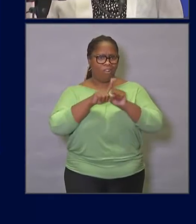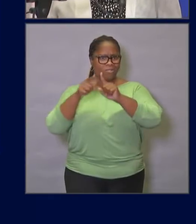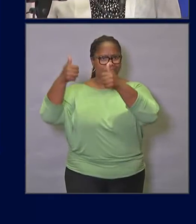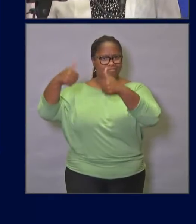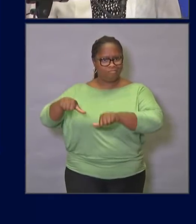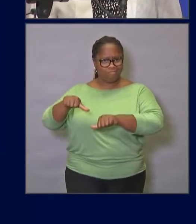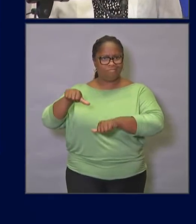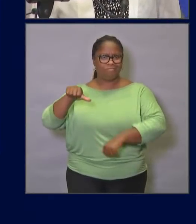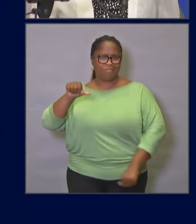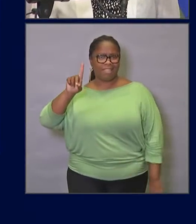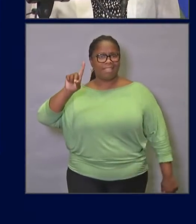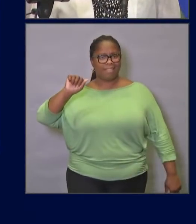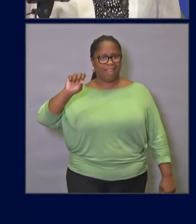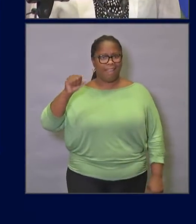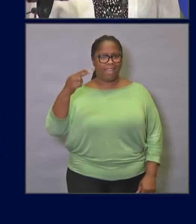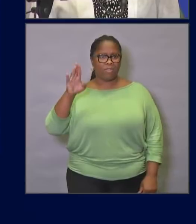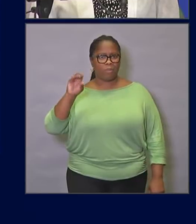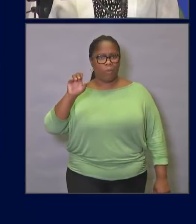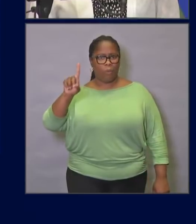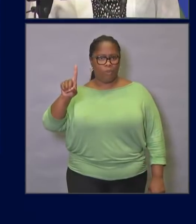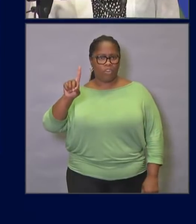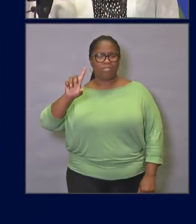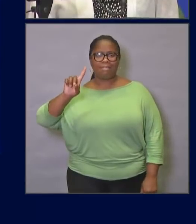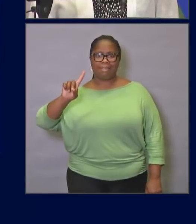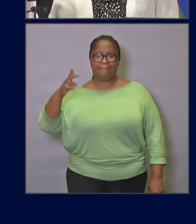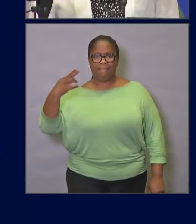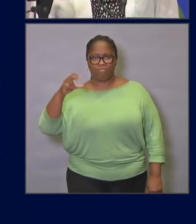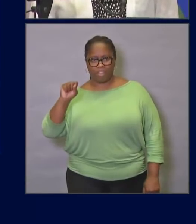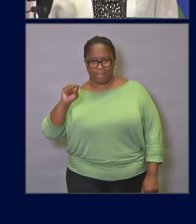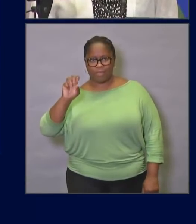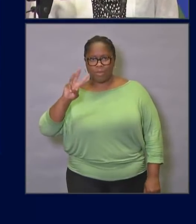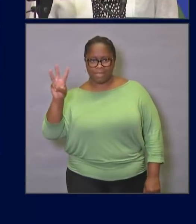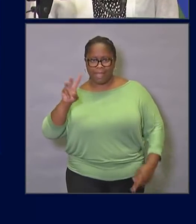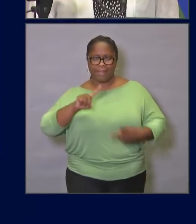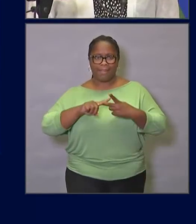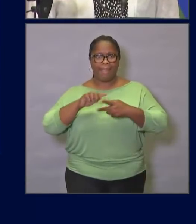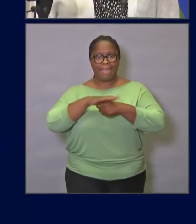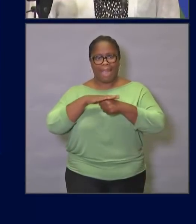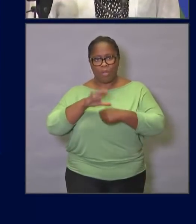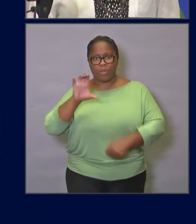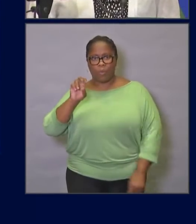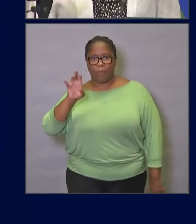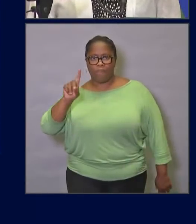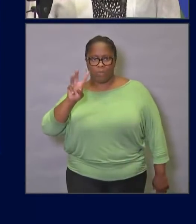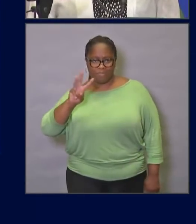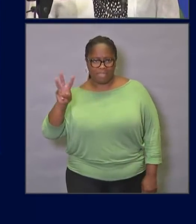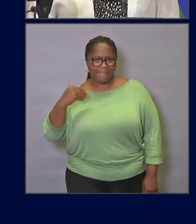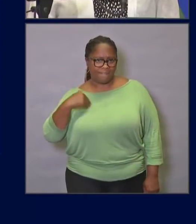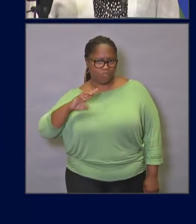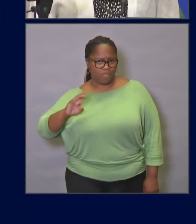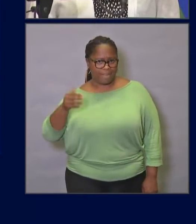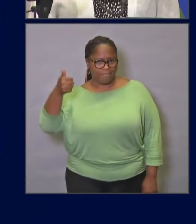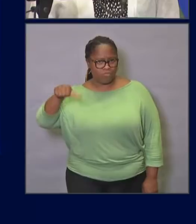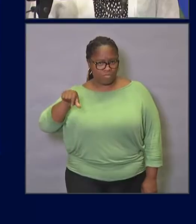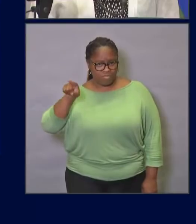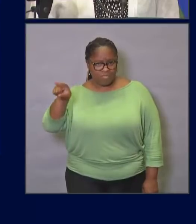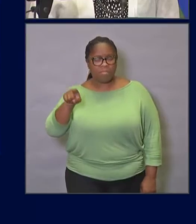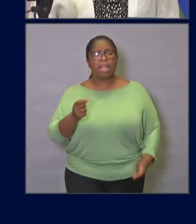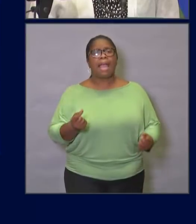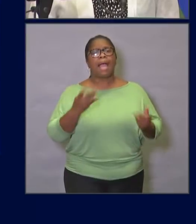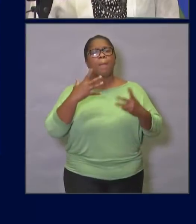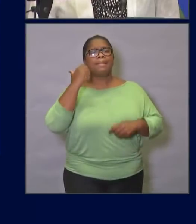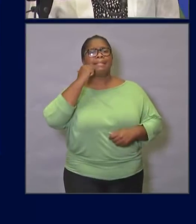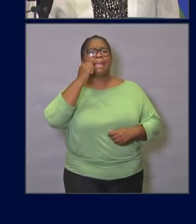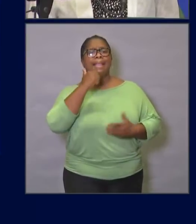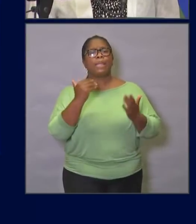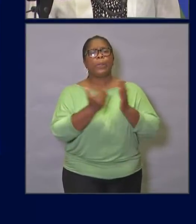bed demand model dashboard located on the DHS and the county COVID website. I mentioned last week that the number of daily new